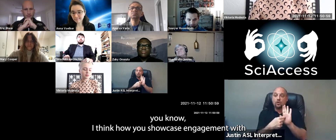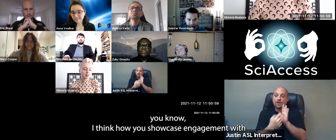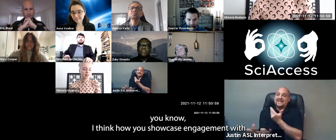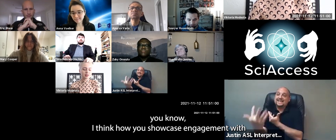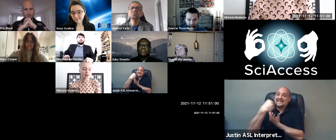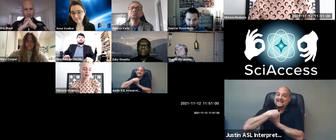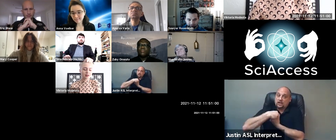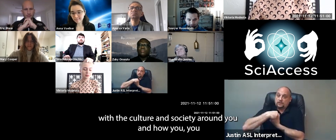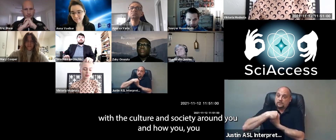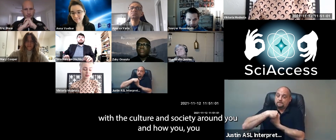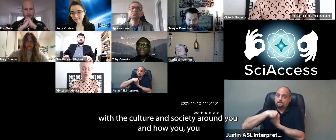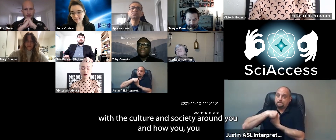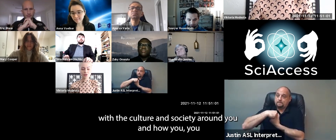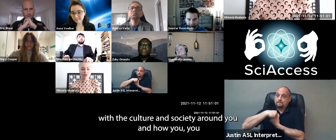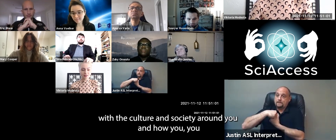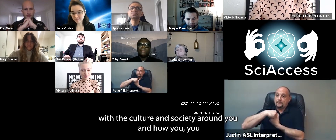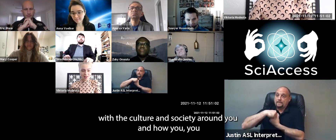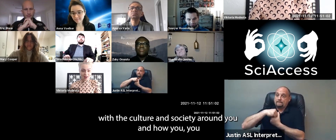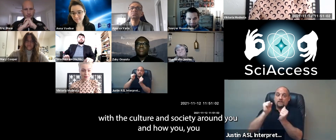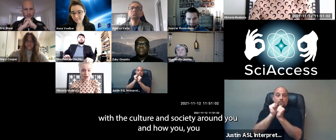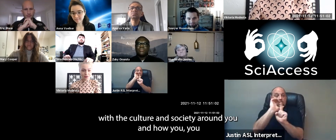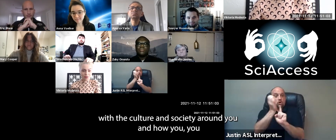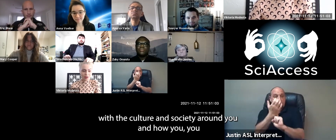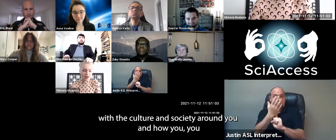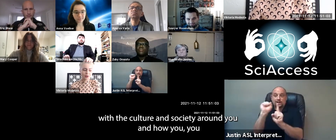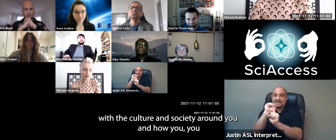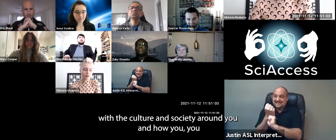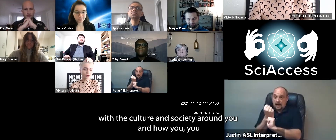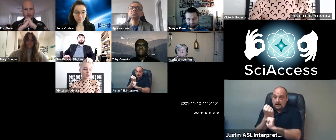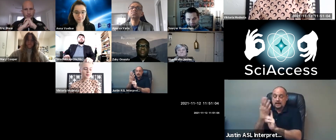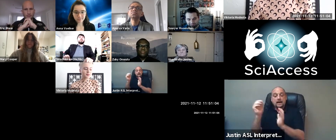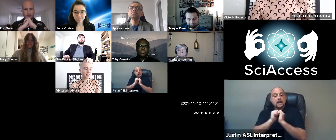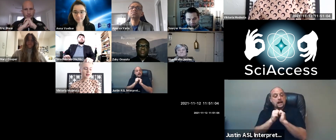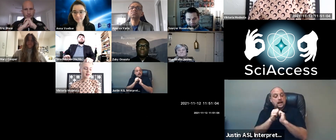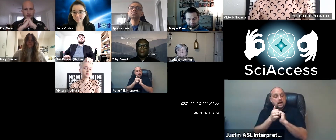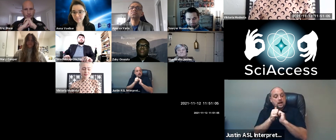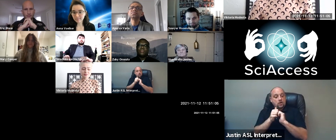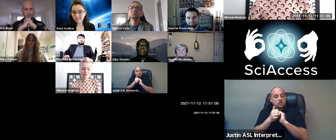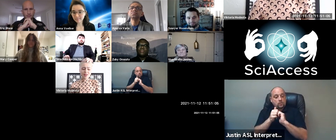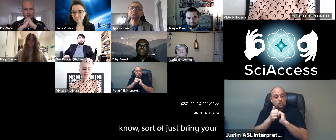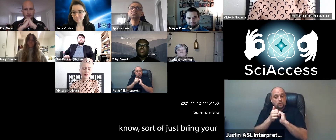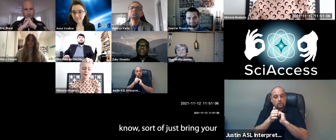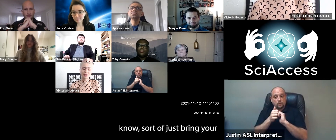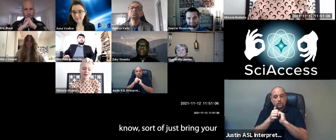engagement with the culture and society around you, and how you